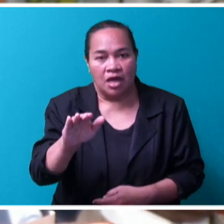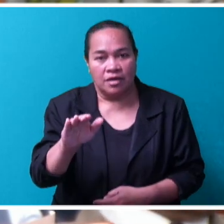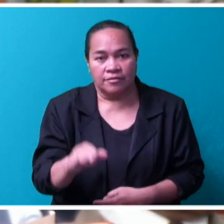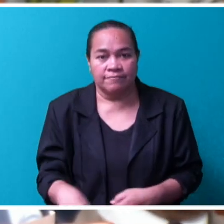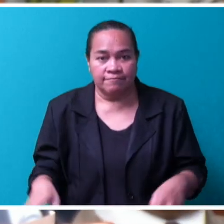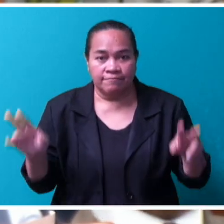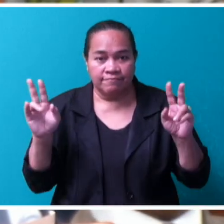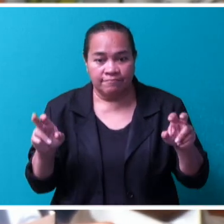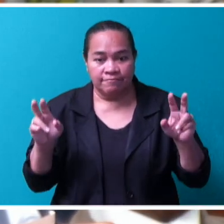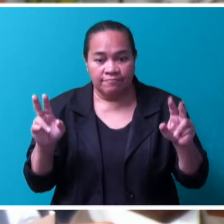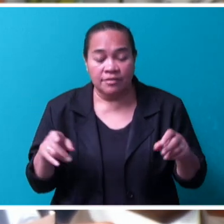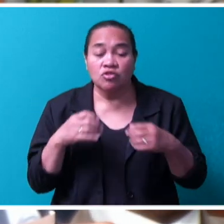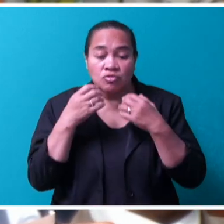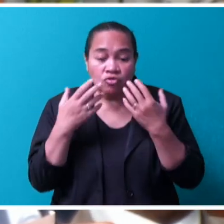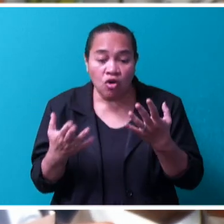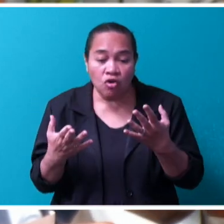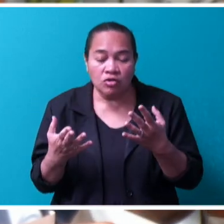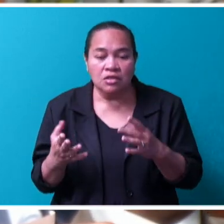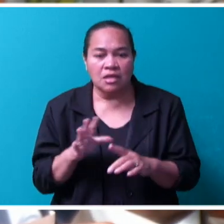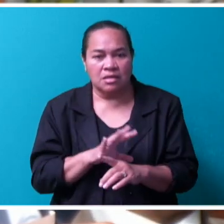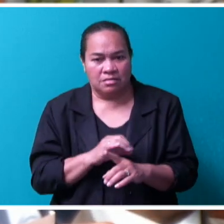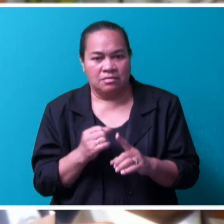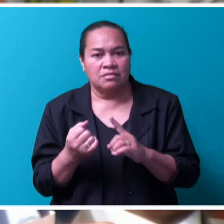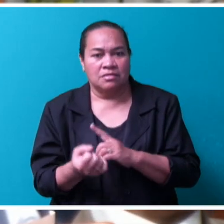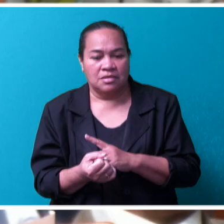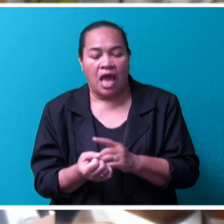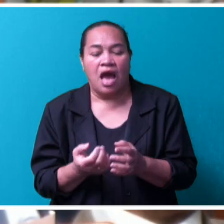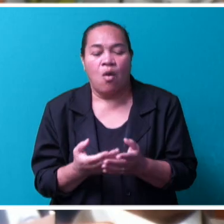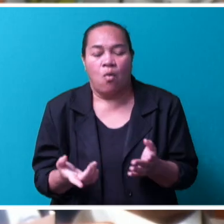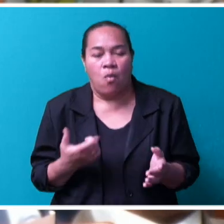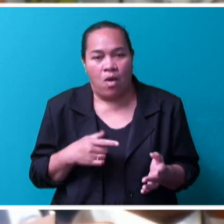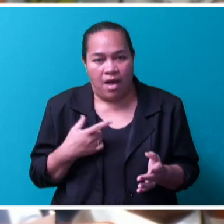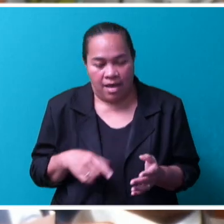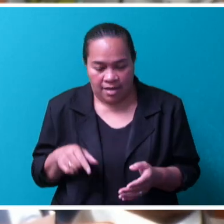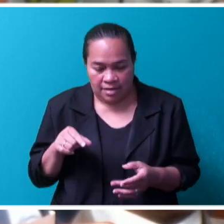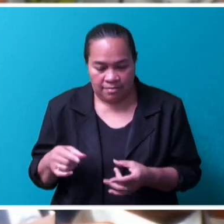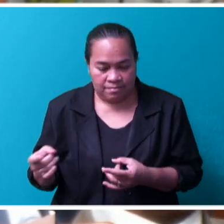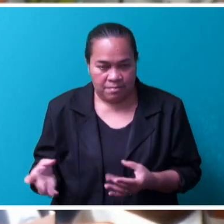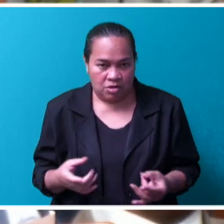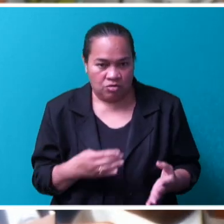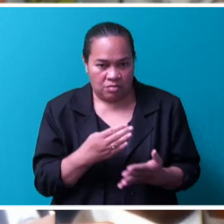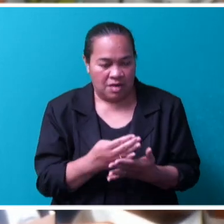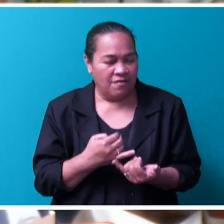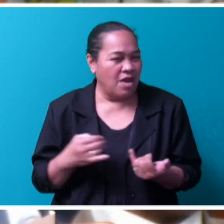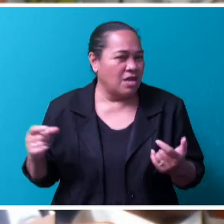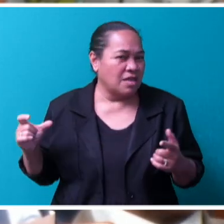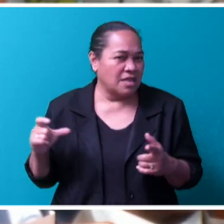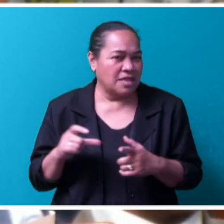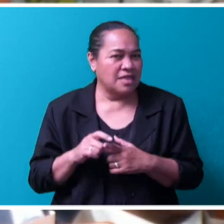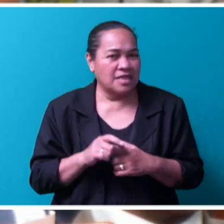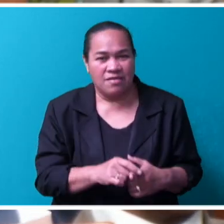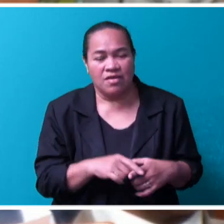reflects the conditions under which this budget was prepared. A difficult global and national